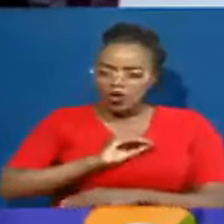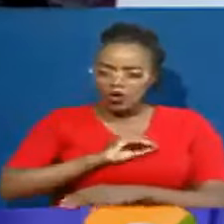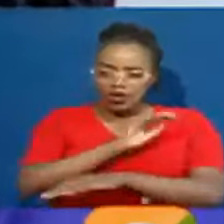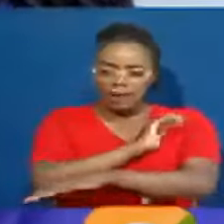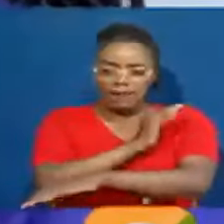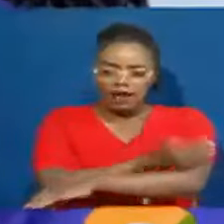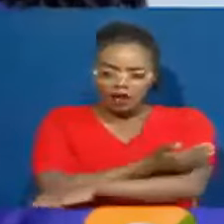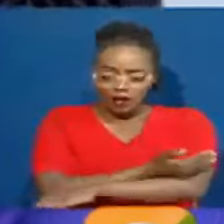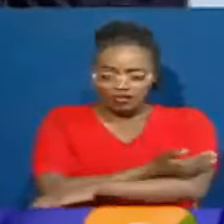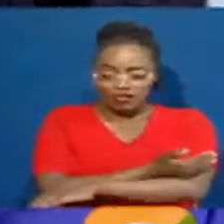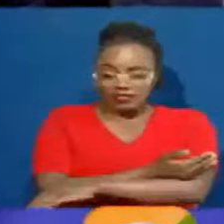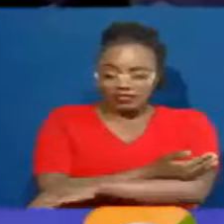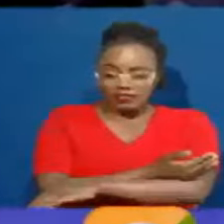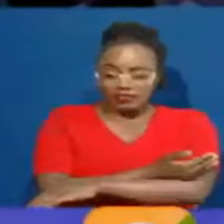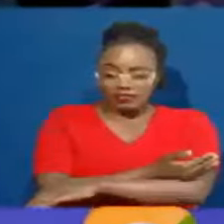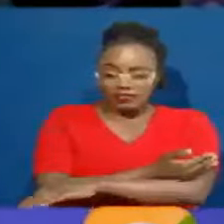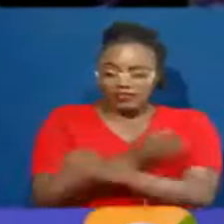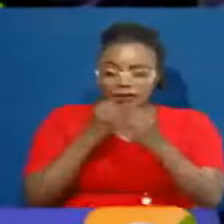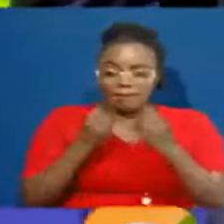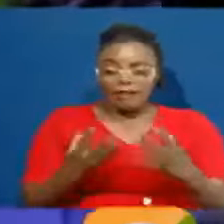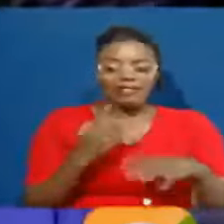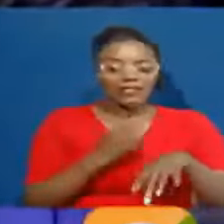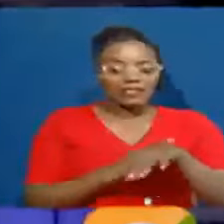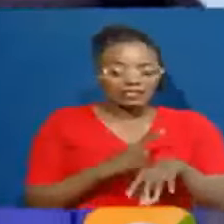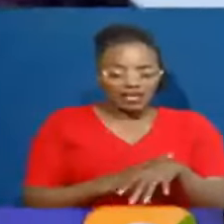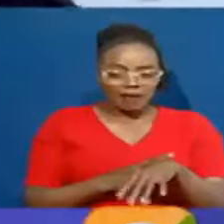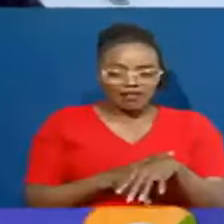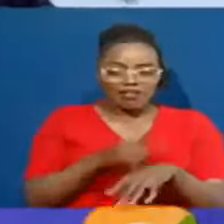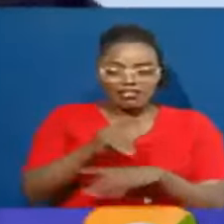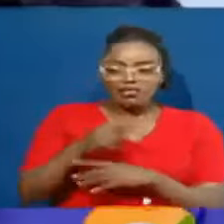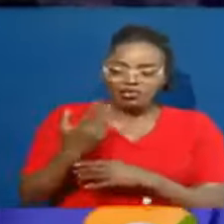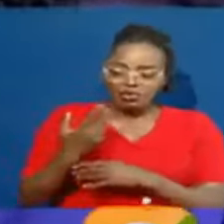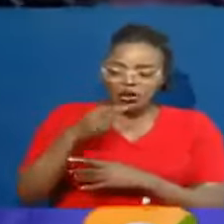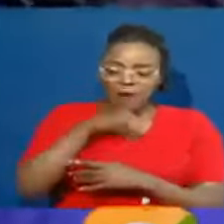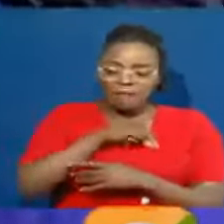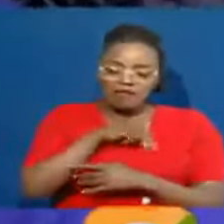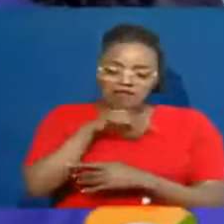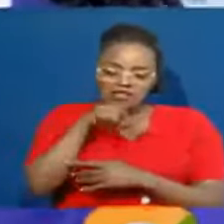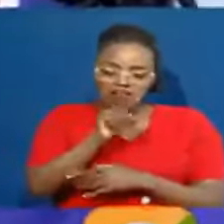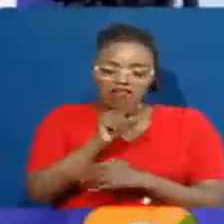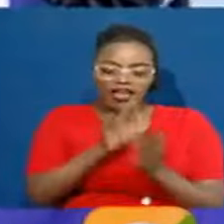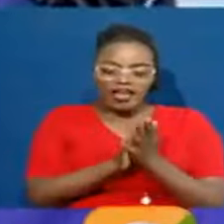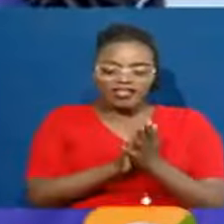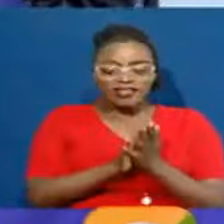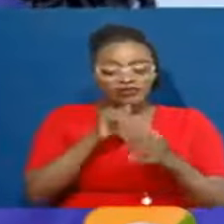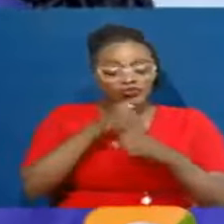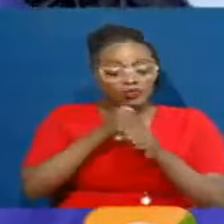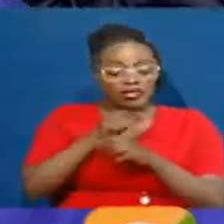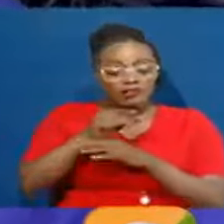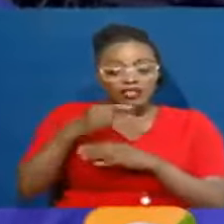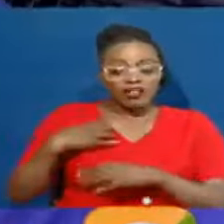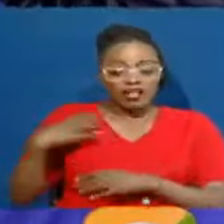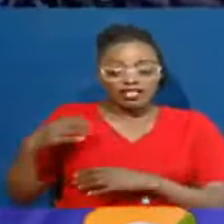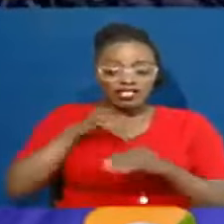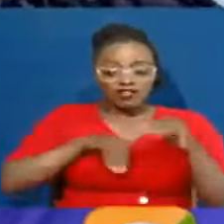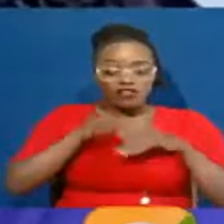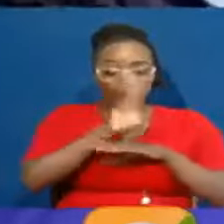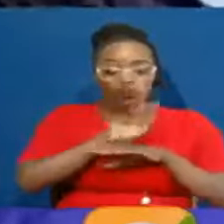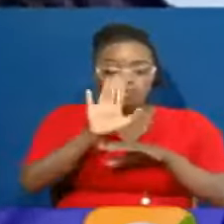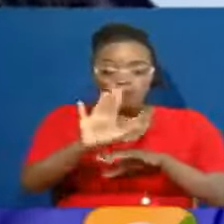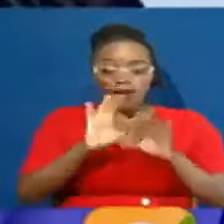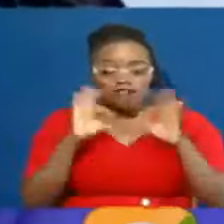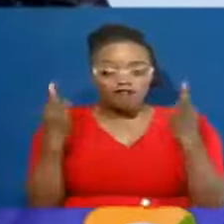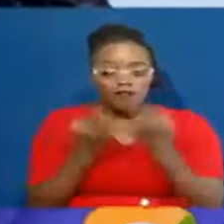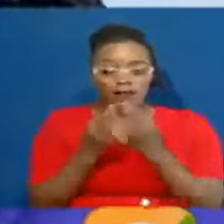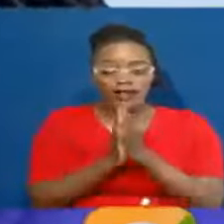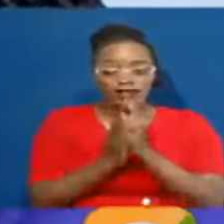powers to many times to endear himself and to make himself rich through corruption, specifically using his family.